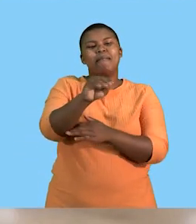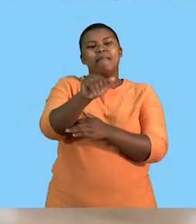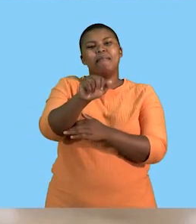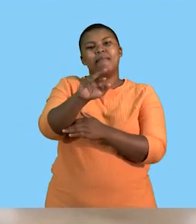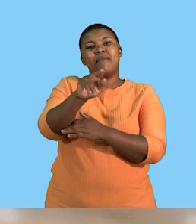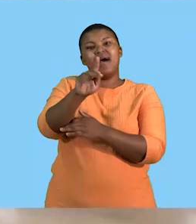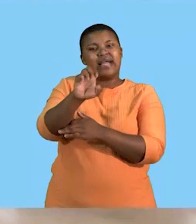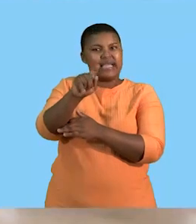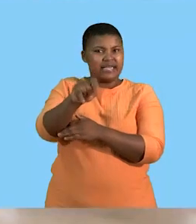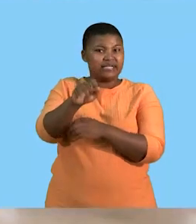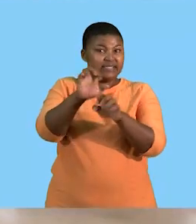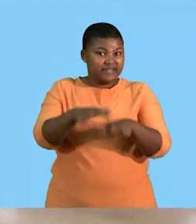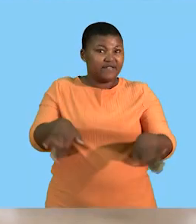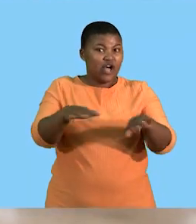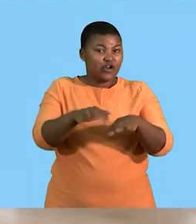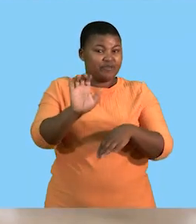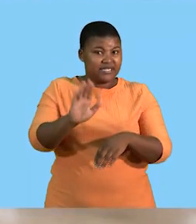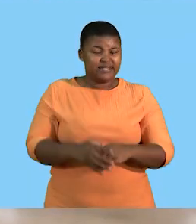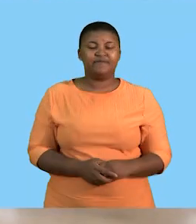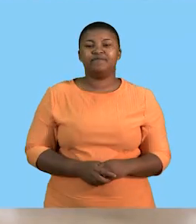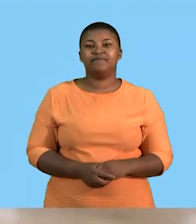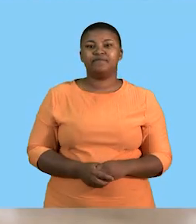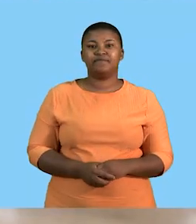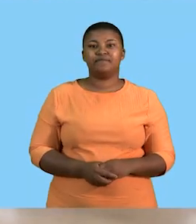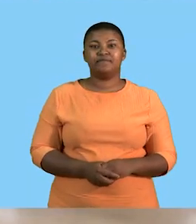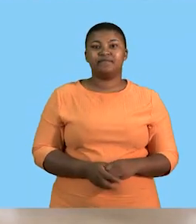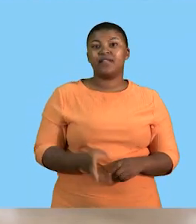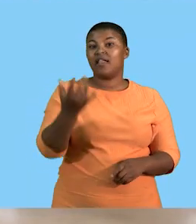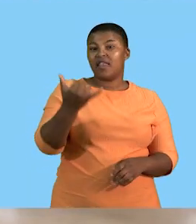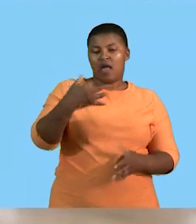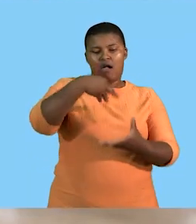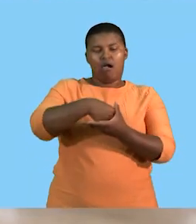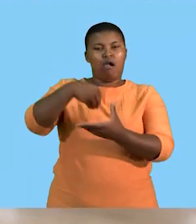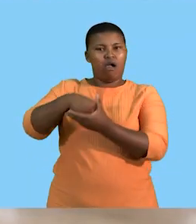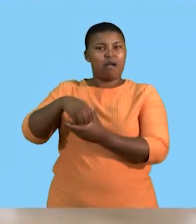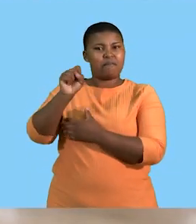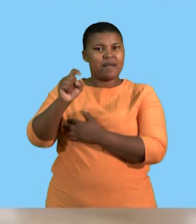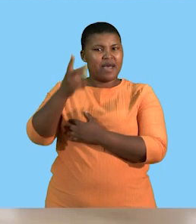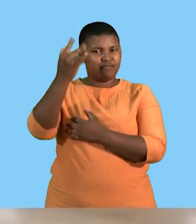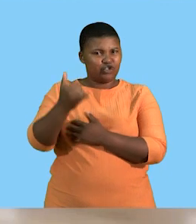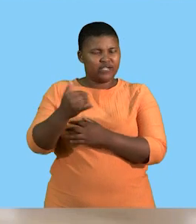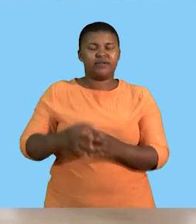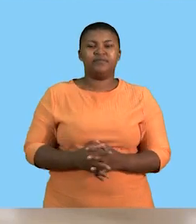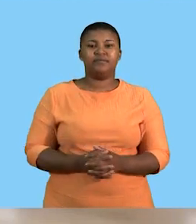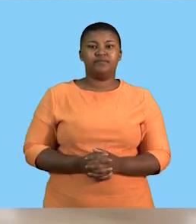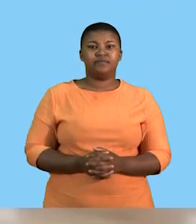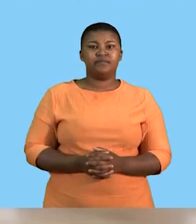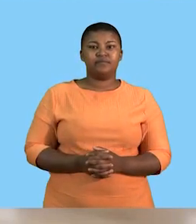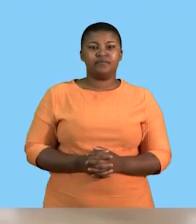the market environment. So let's take a closer look at the components of the market